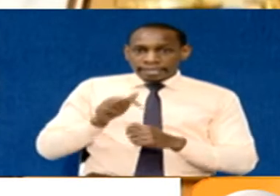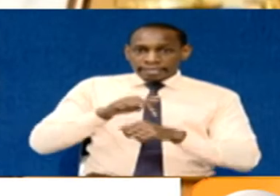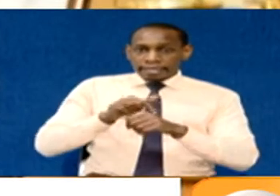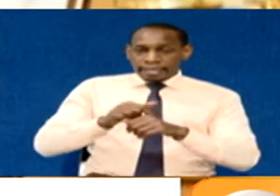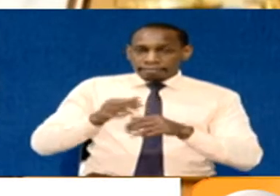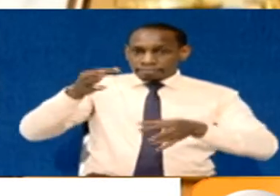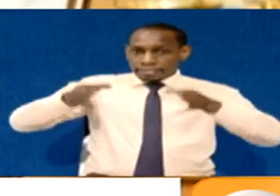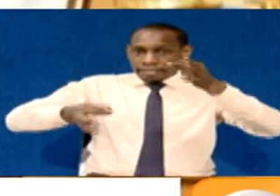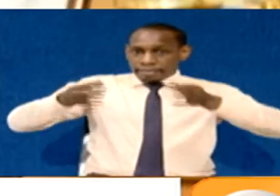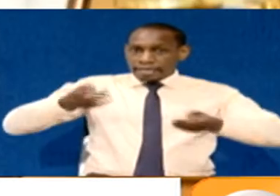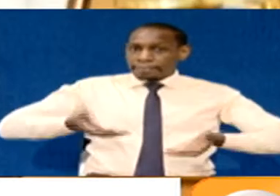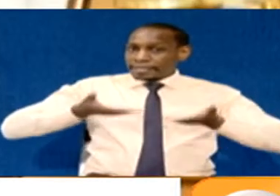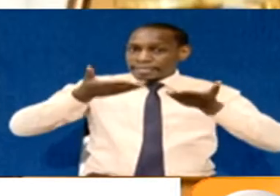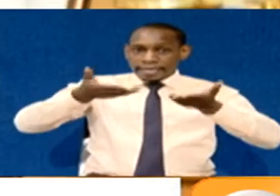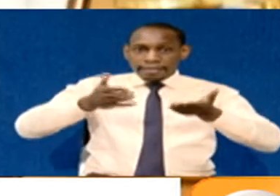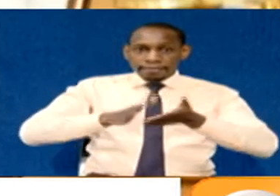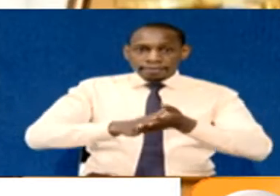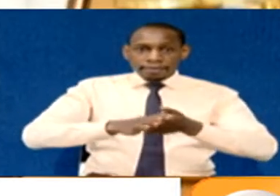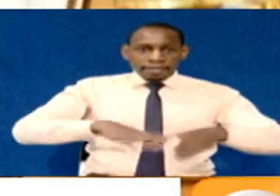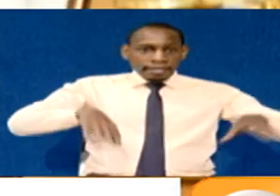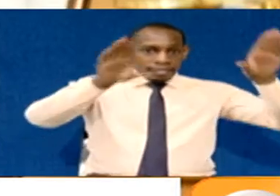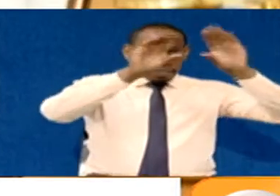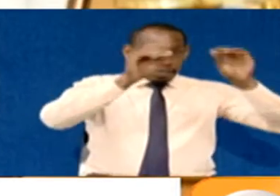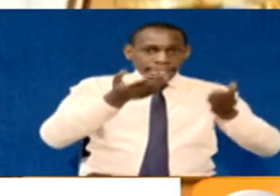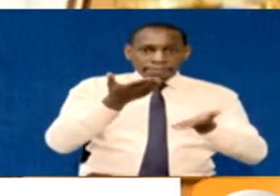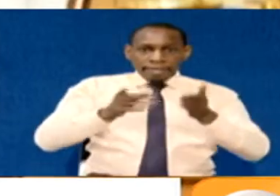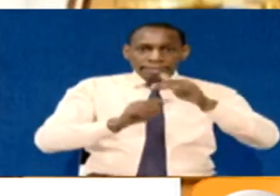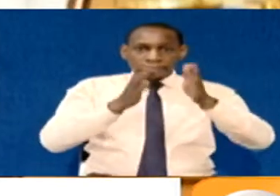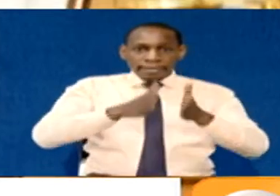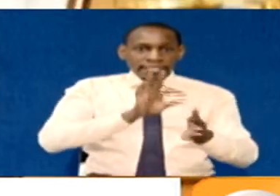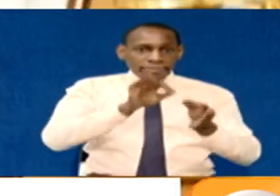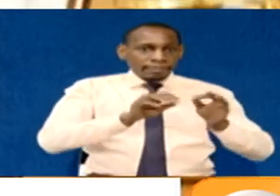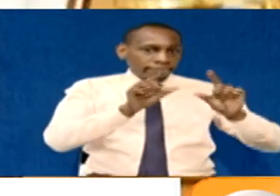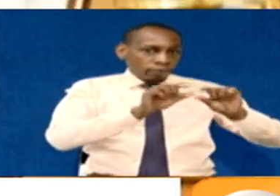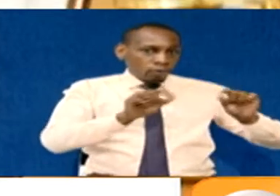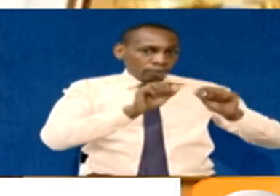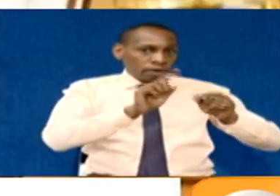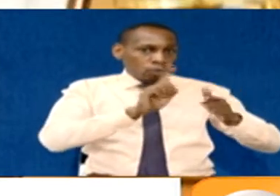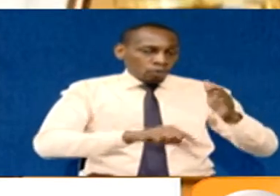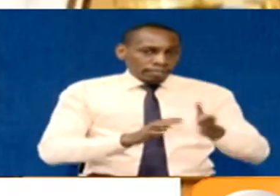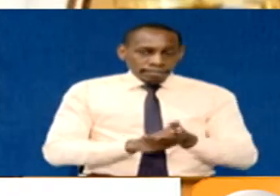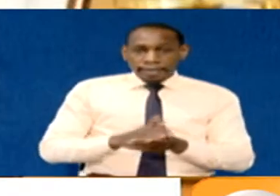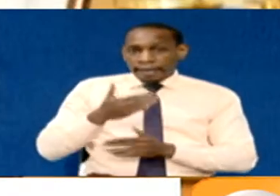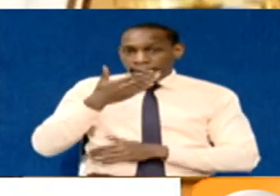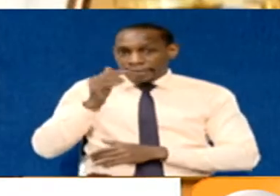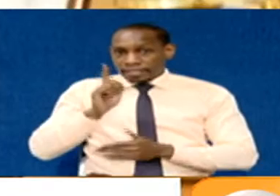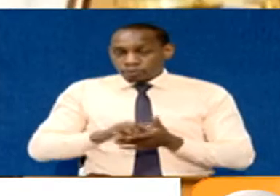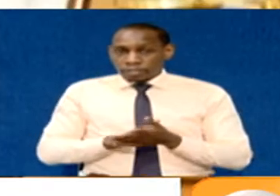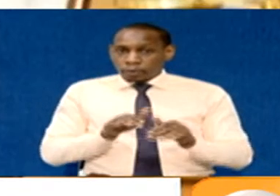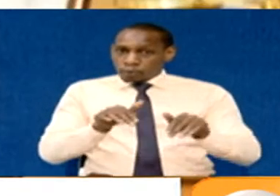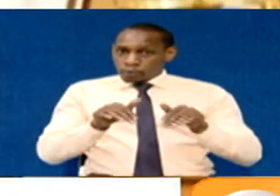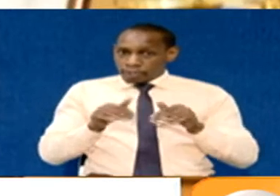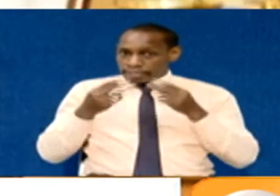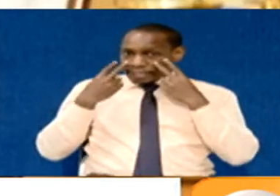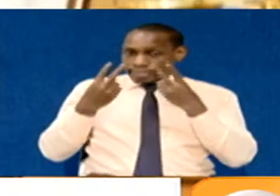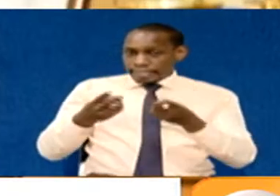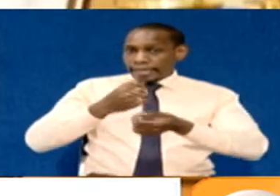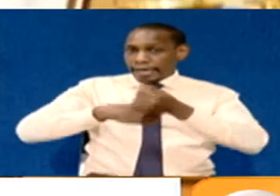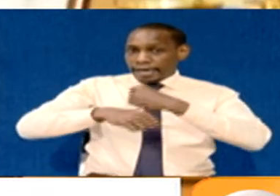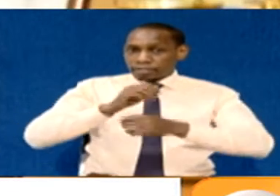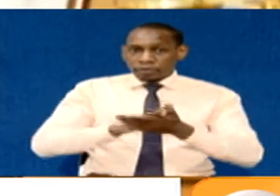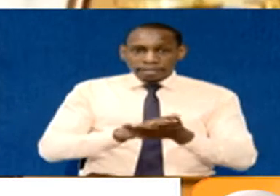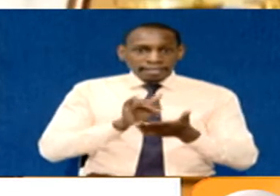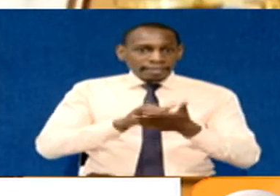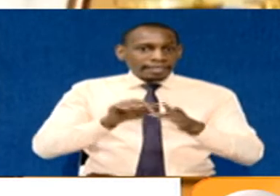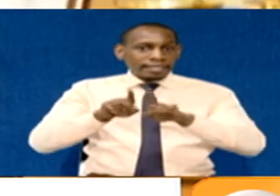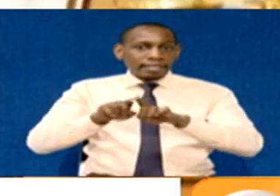namna hii, raisi au waziri fulani atasema nini? Wacha nione vile nafanya namna hii. Is